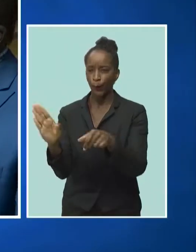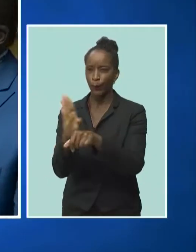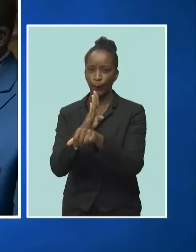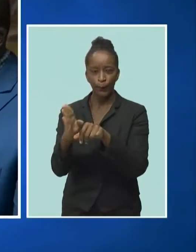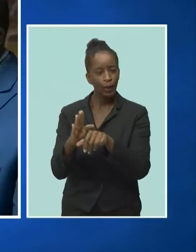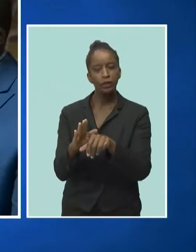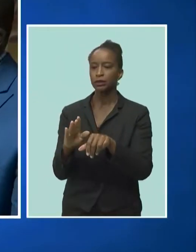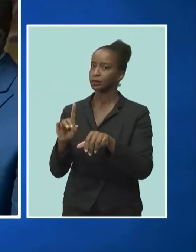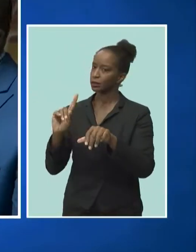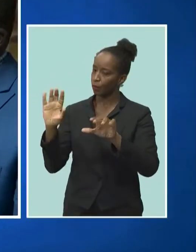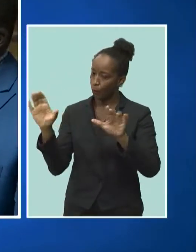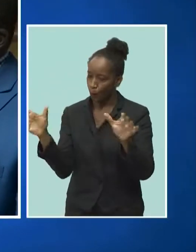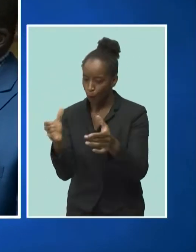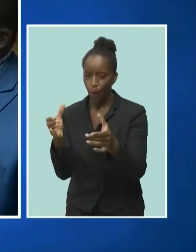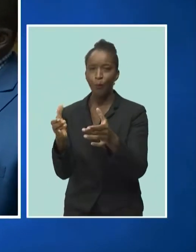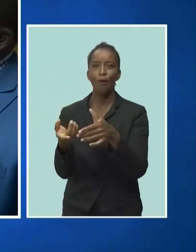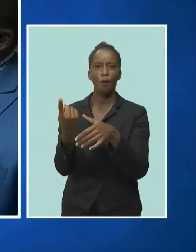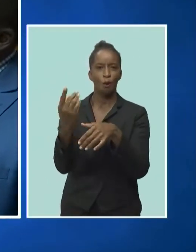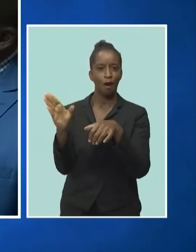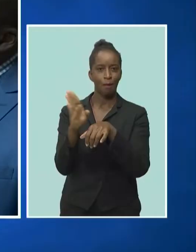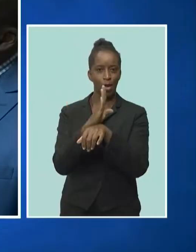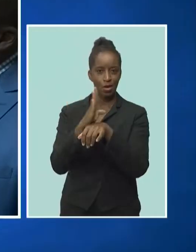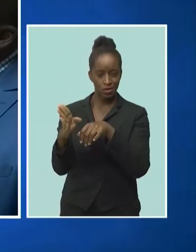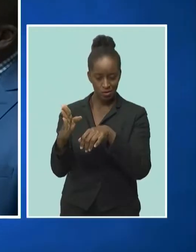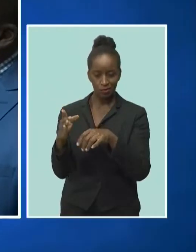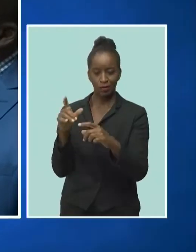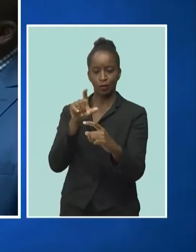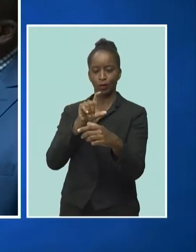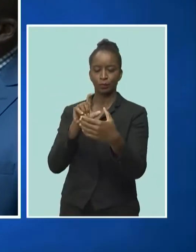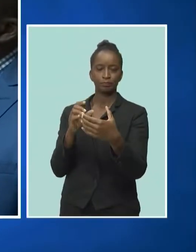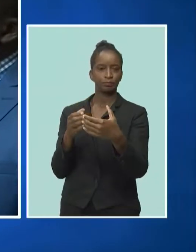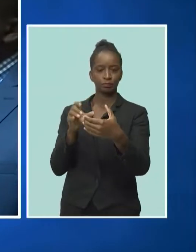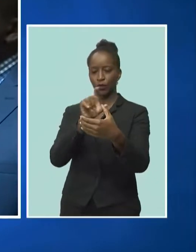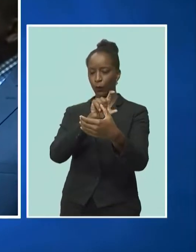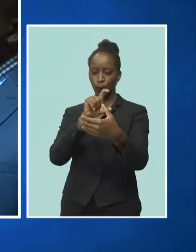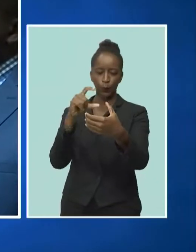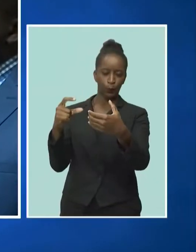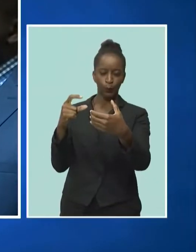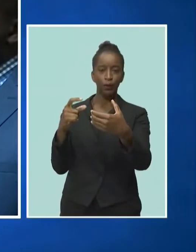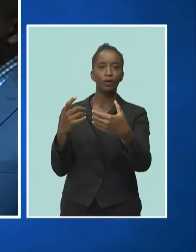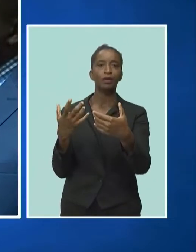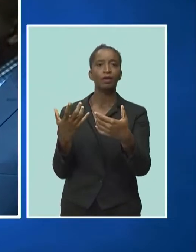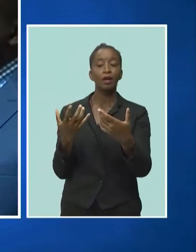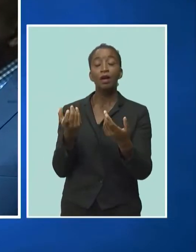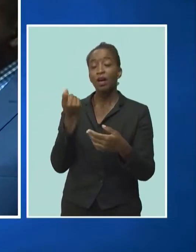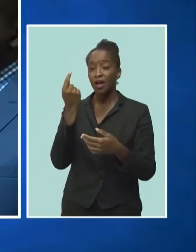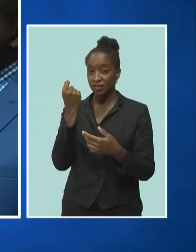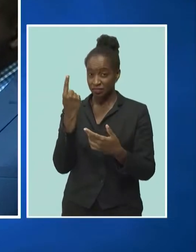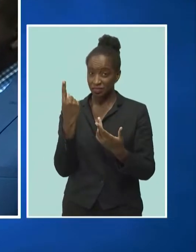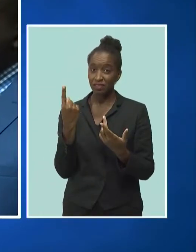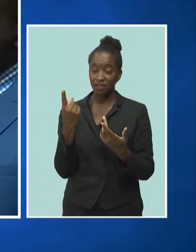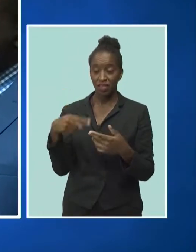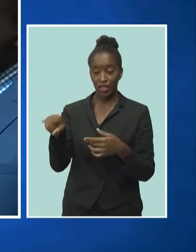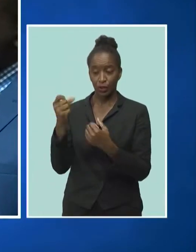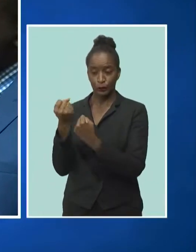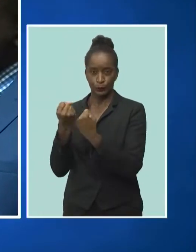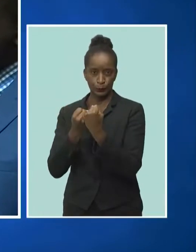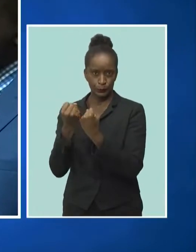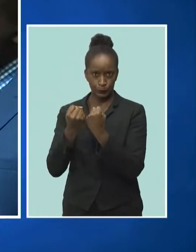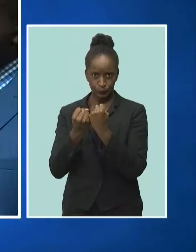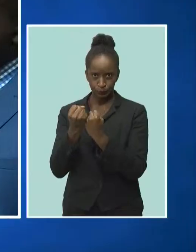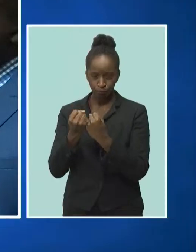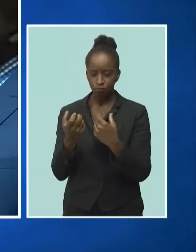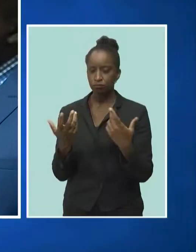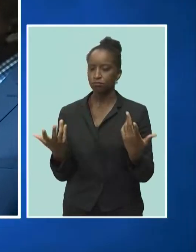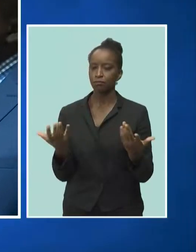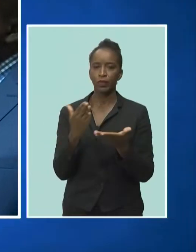different directions, when in truth and in fact what we need to be able to do is to build brand awareness. So there's some products that are